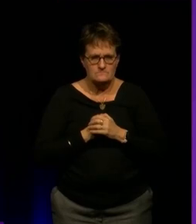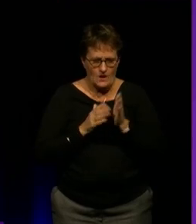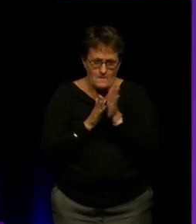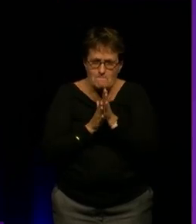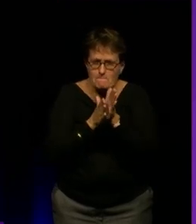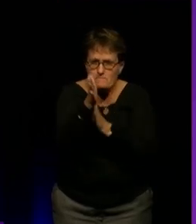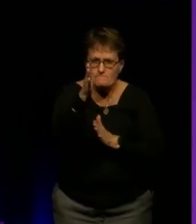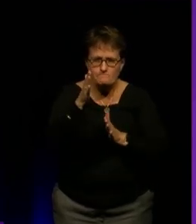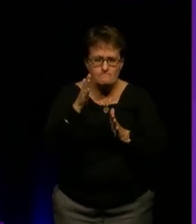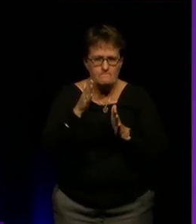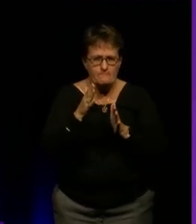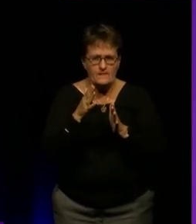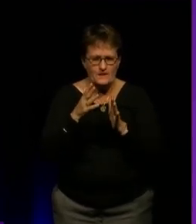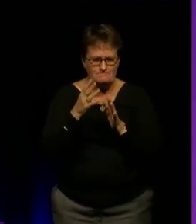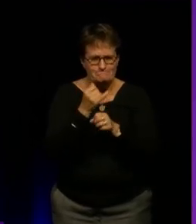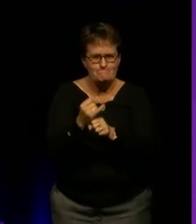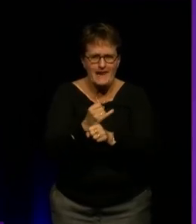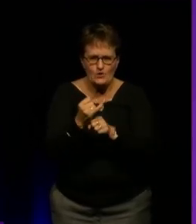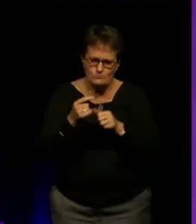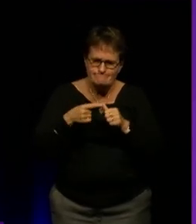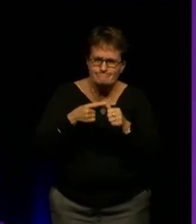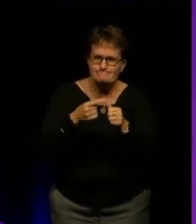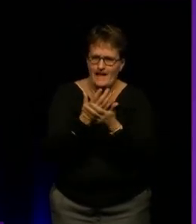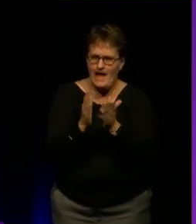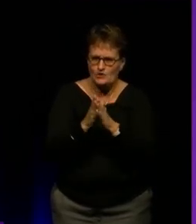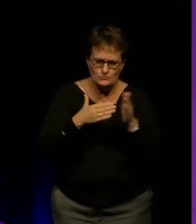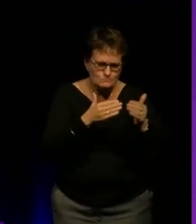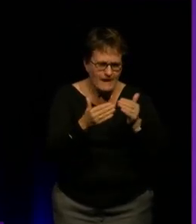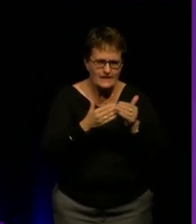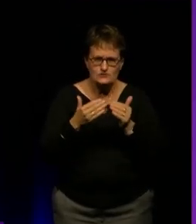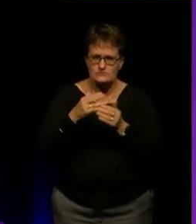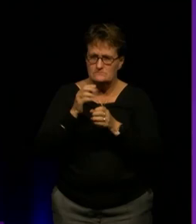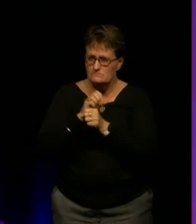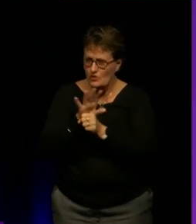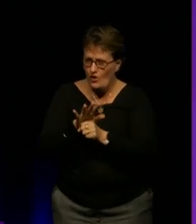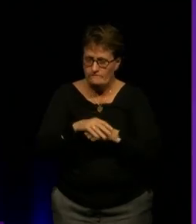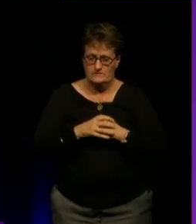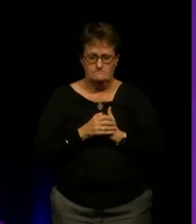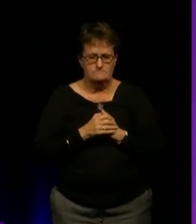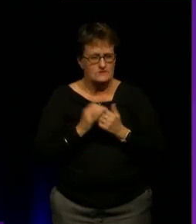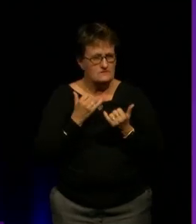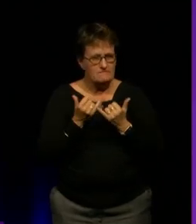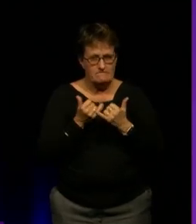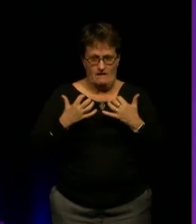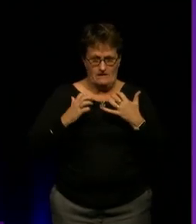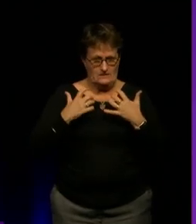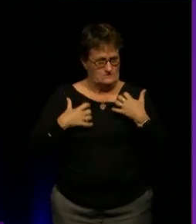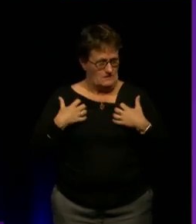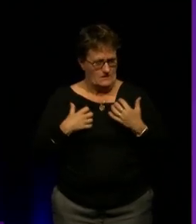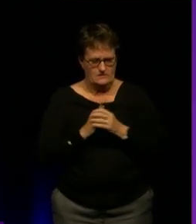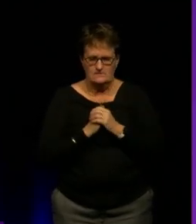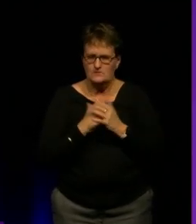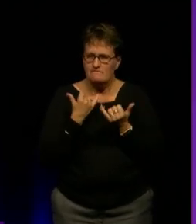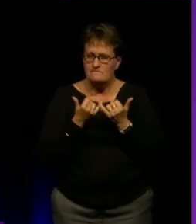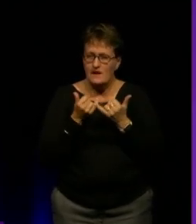response to the detection and prevention of the virus has become part of the new landscape. So it is with great appreciation that we